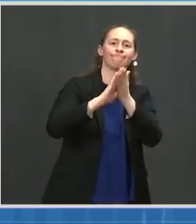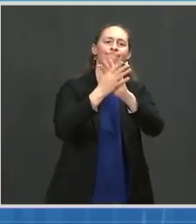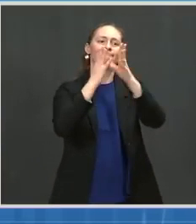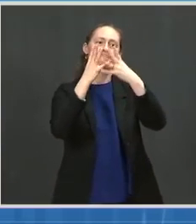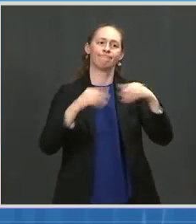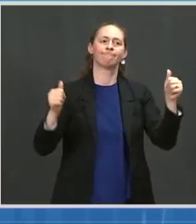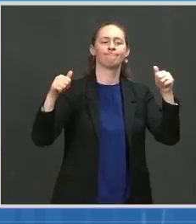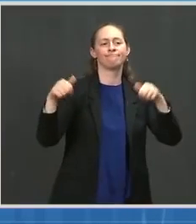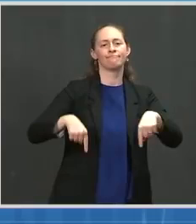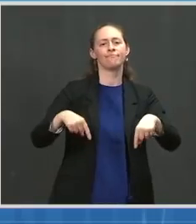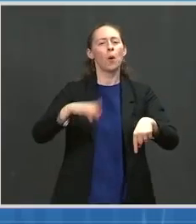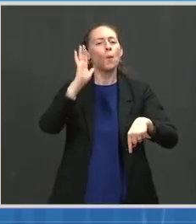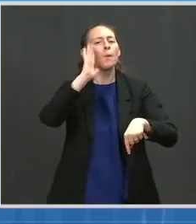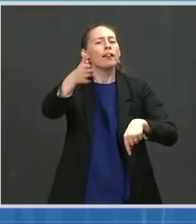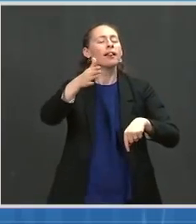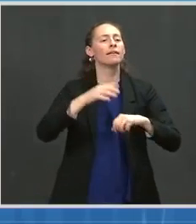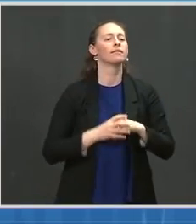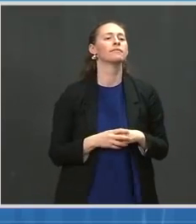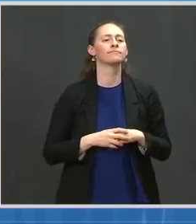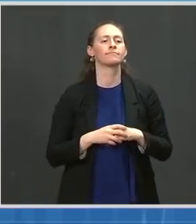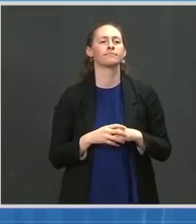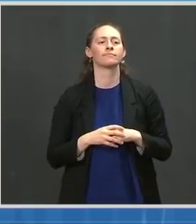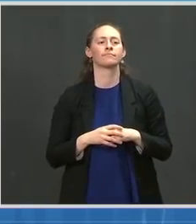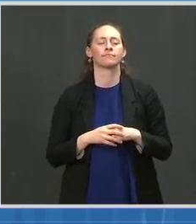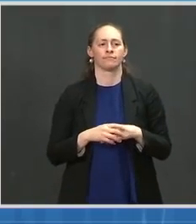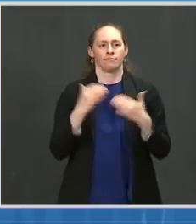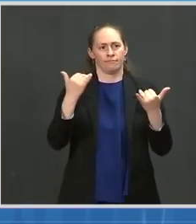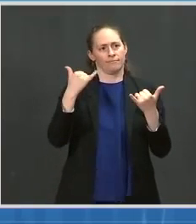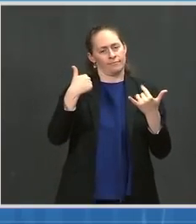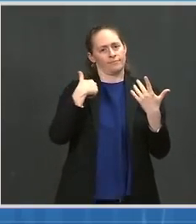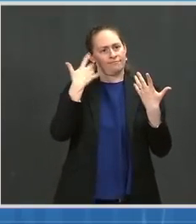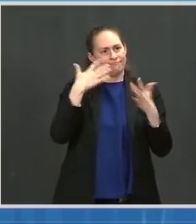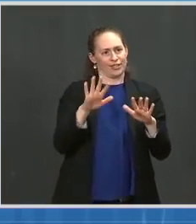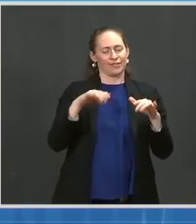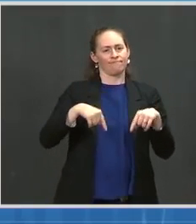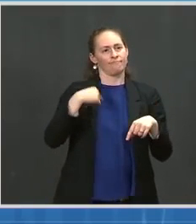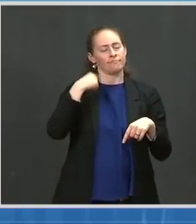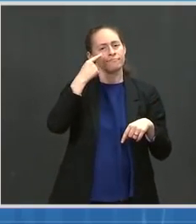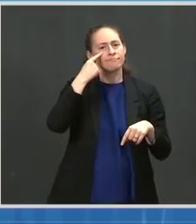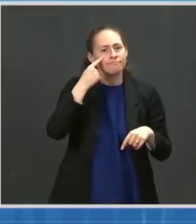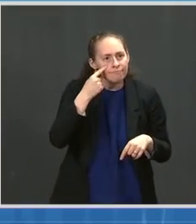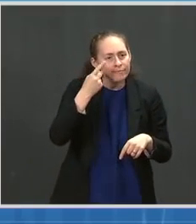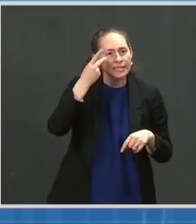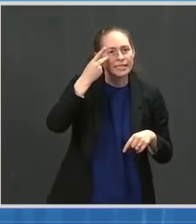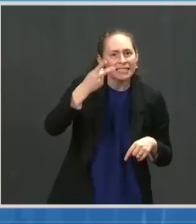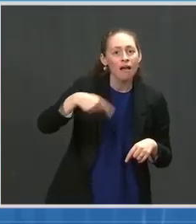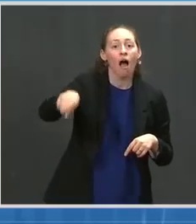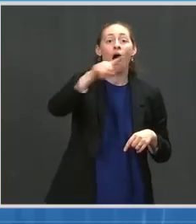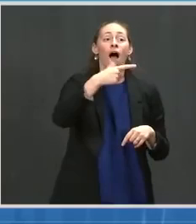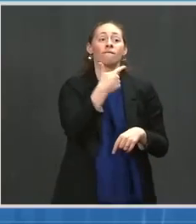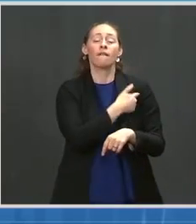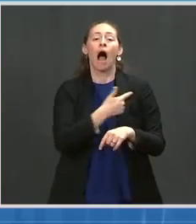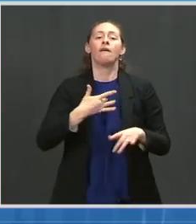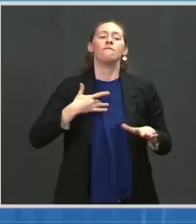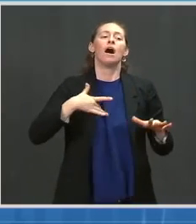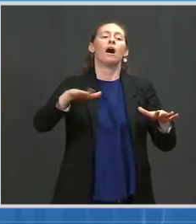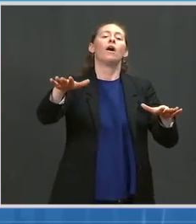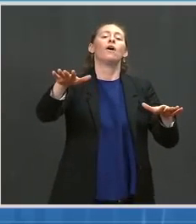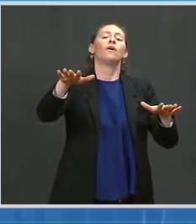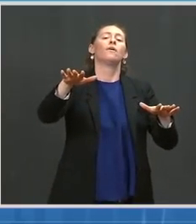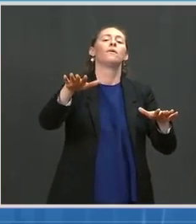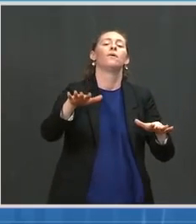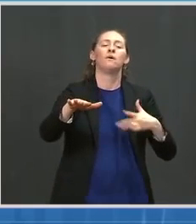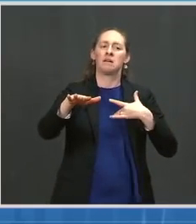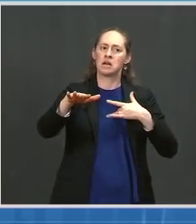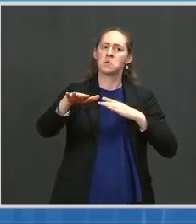can bring, I've also personally seen firsthand the joy and relief that vaccines can bring. Just yesterday, in fact, a friend sent me a picture